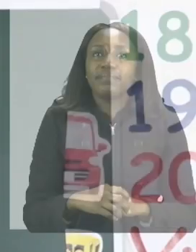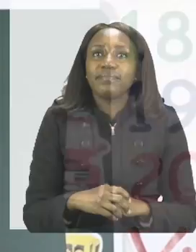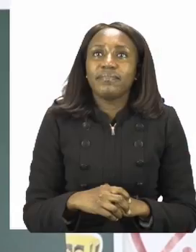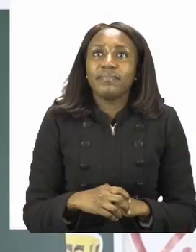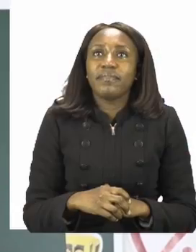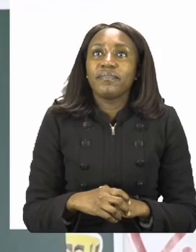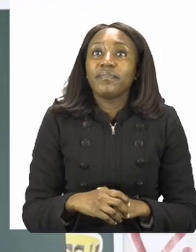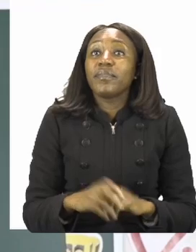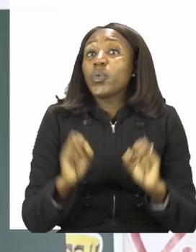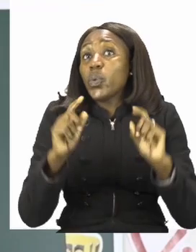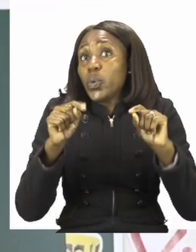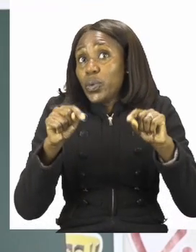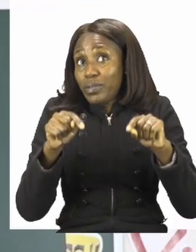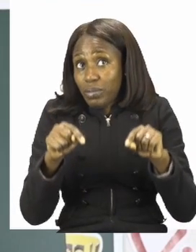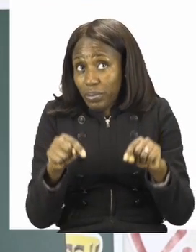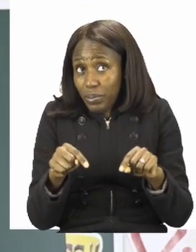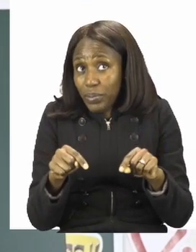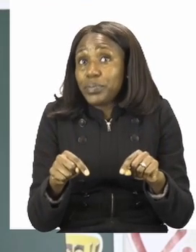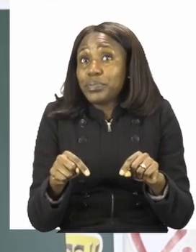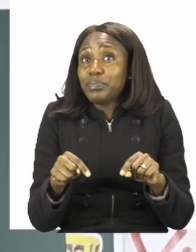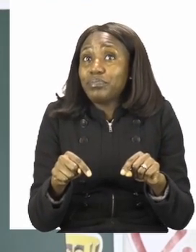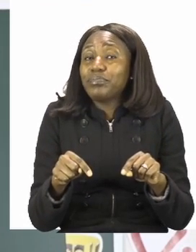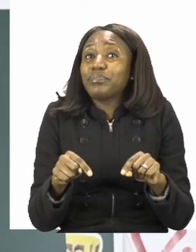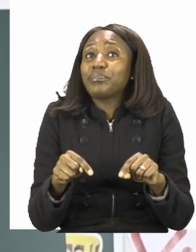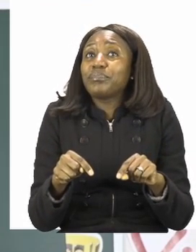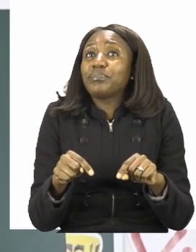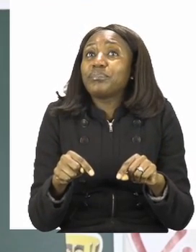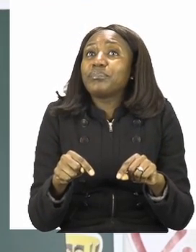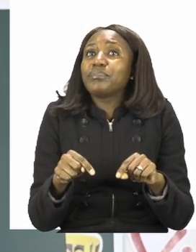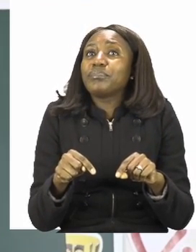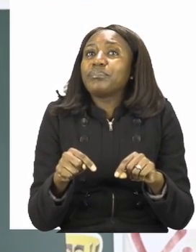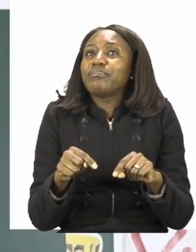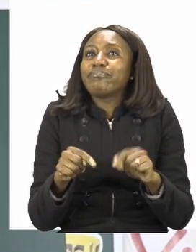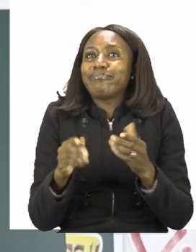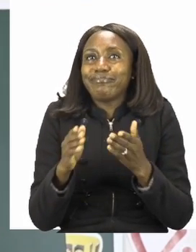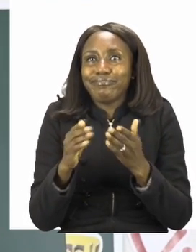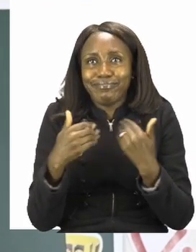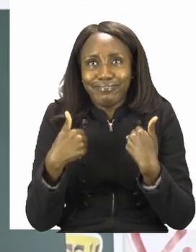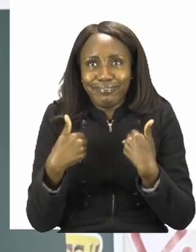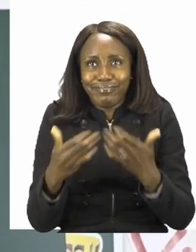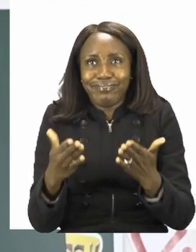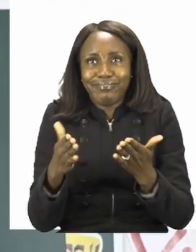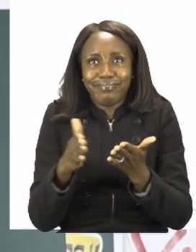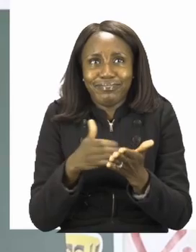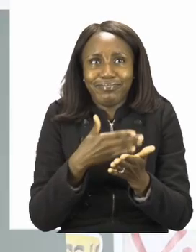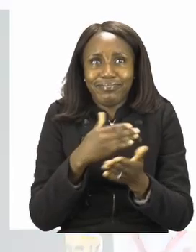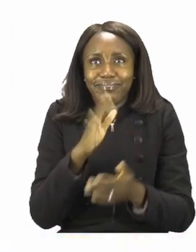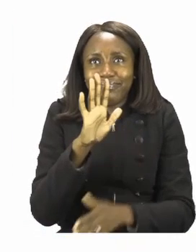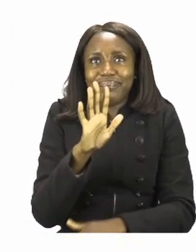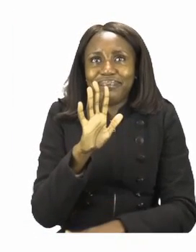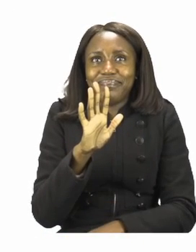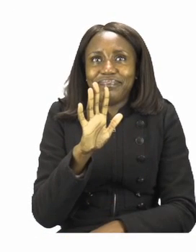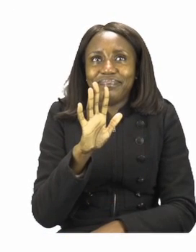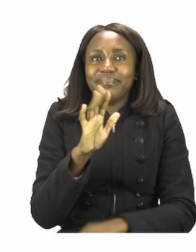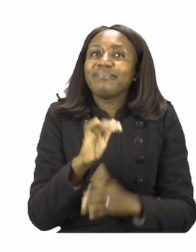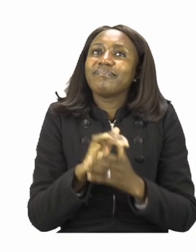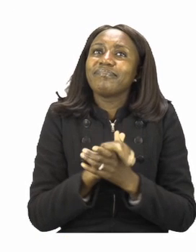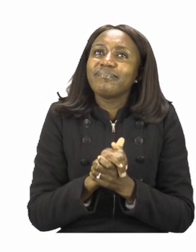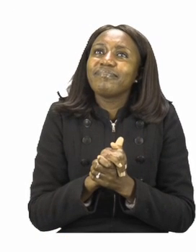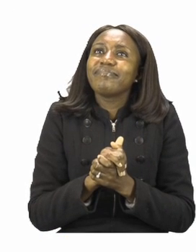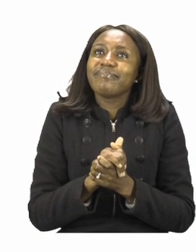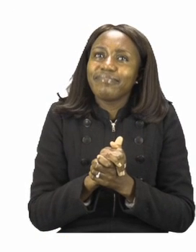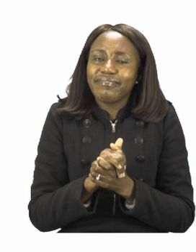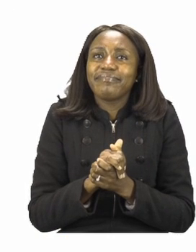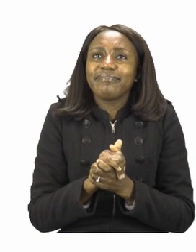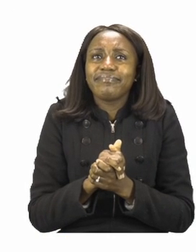For our lesson now, boys and girls, let us start on page 5. On page